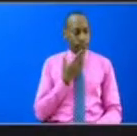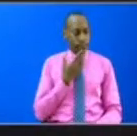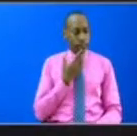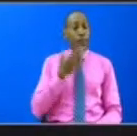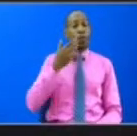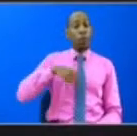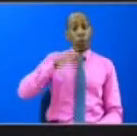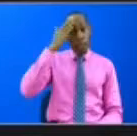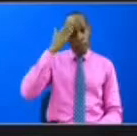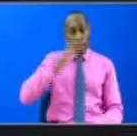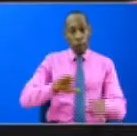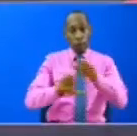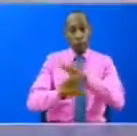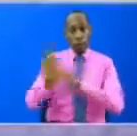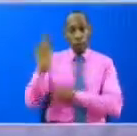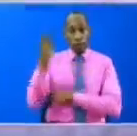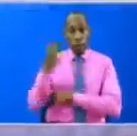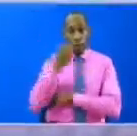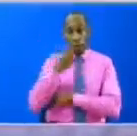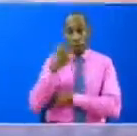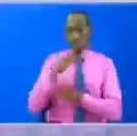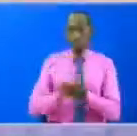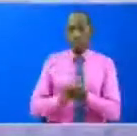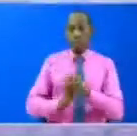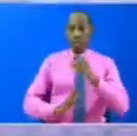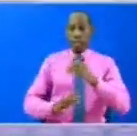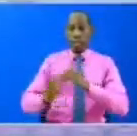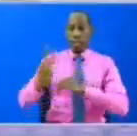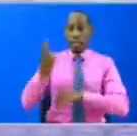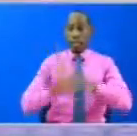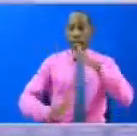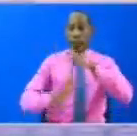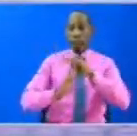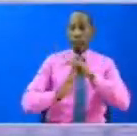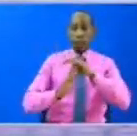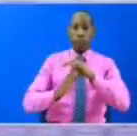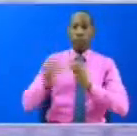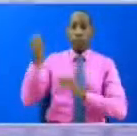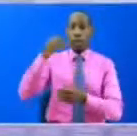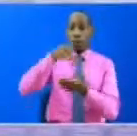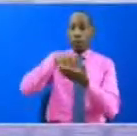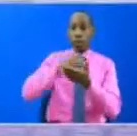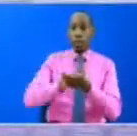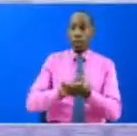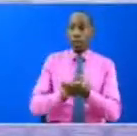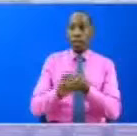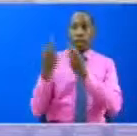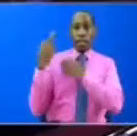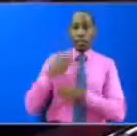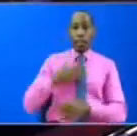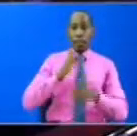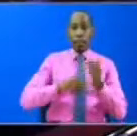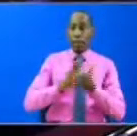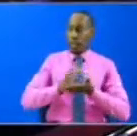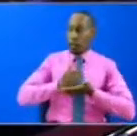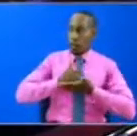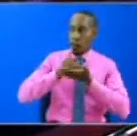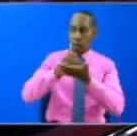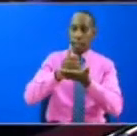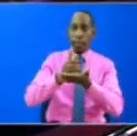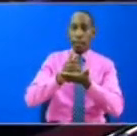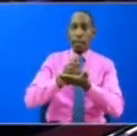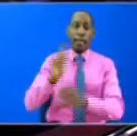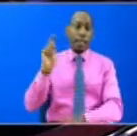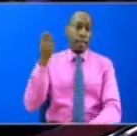We know that deputy president is the second highest political seat. So my business is to assist